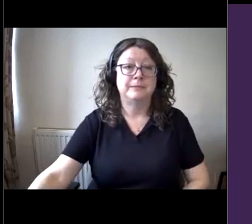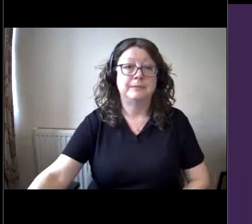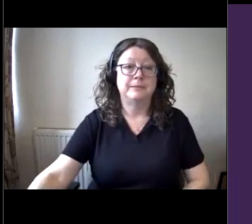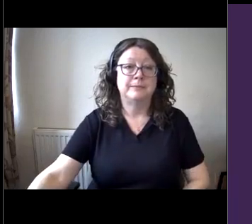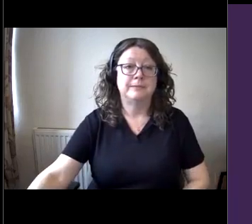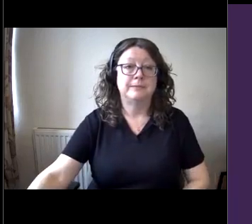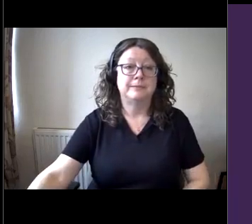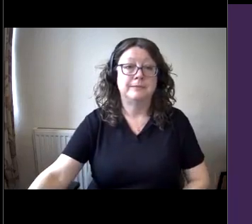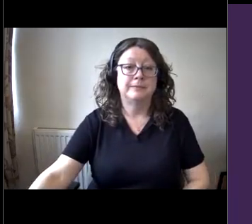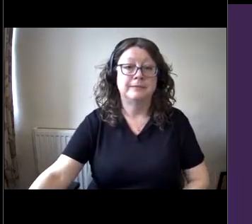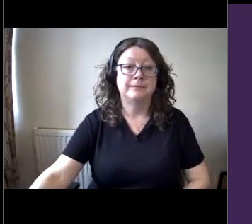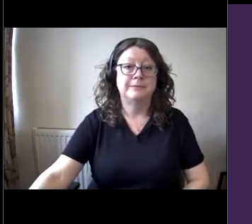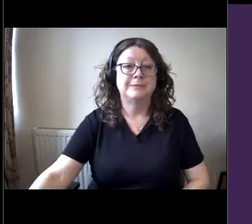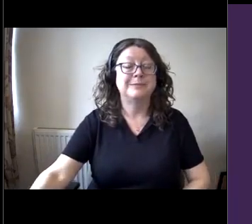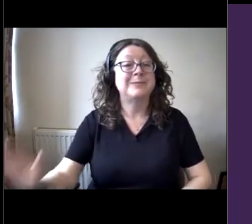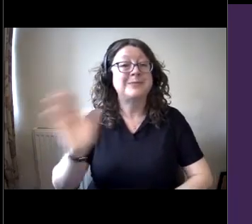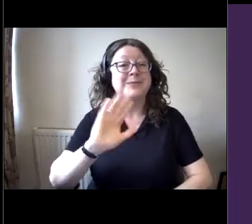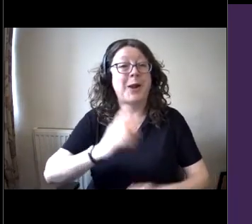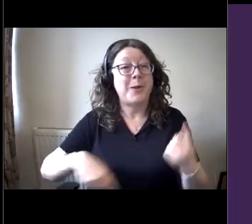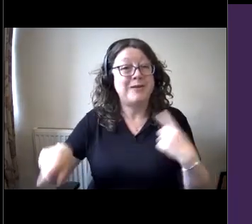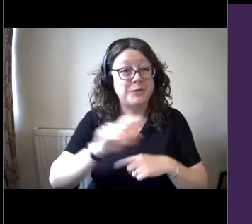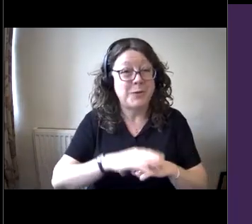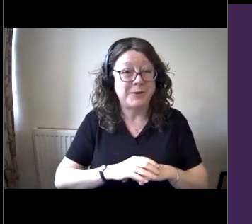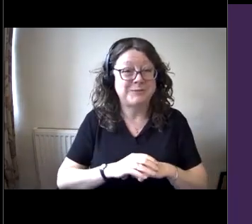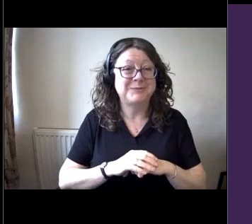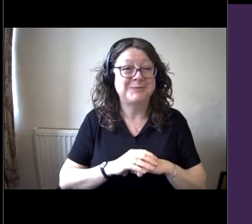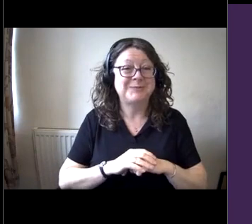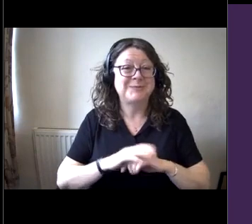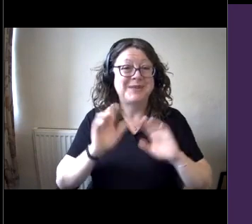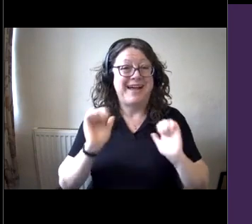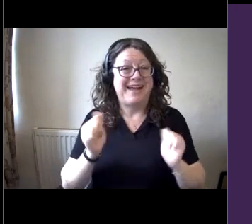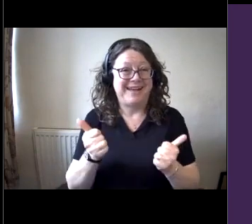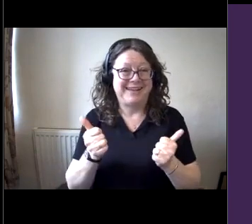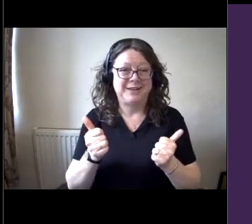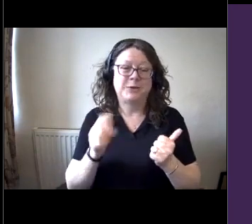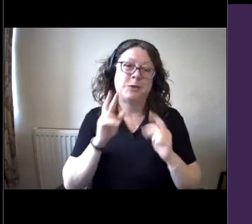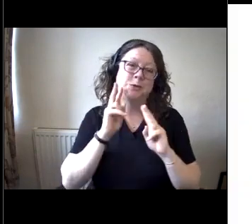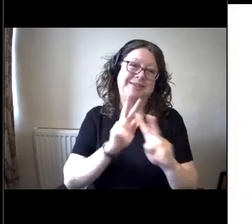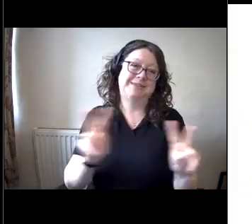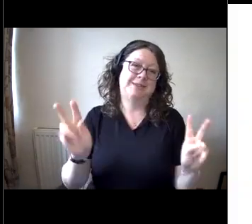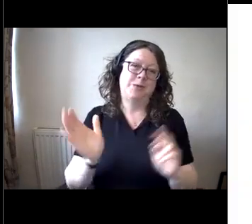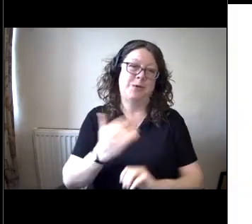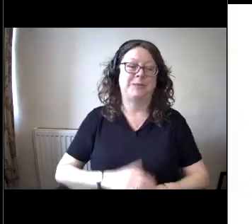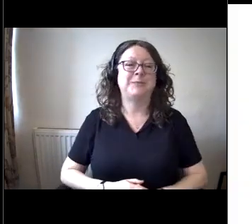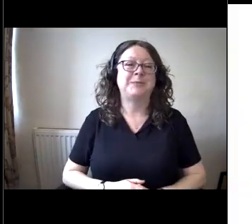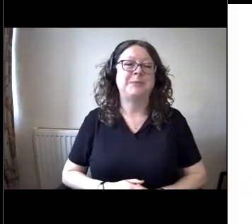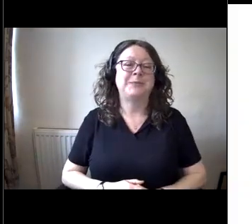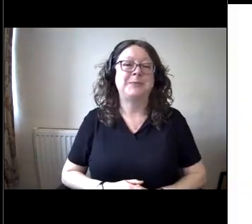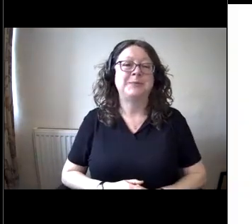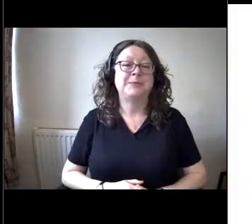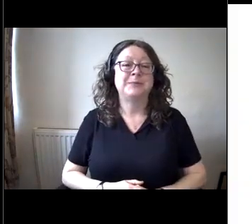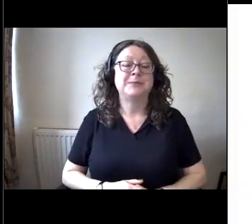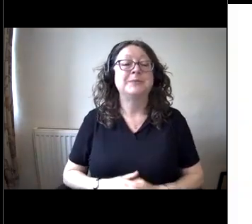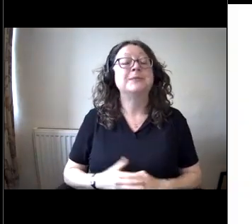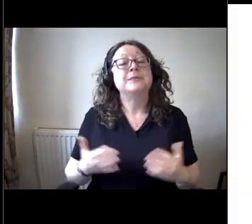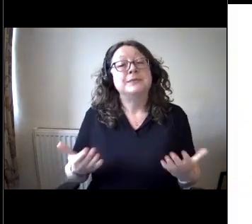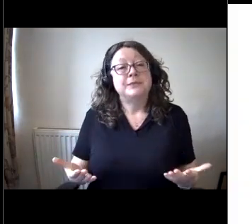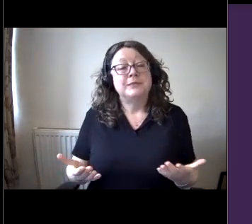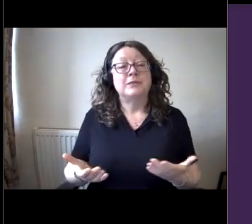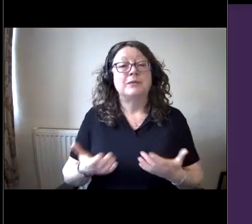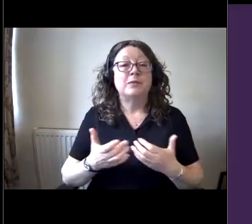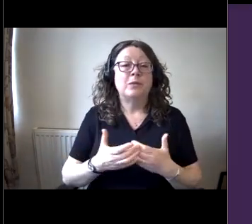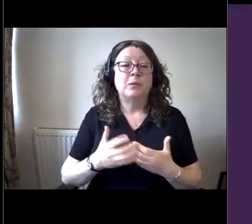Hello everyone, hi, good to see you all. So today we are going to be talking